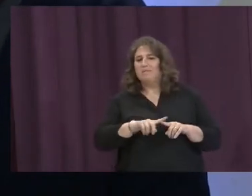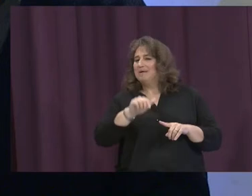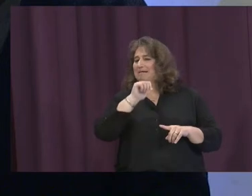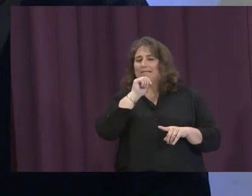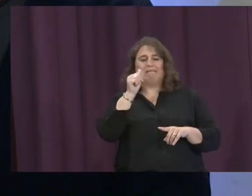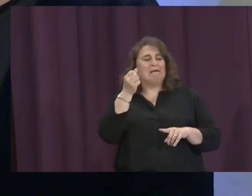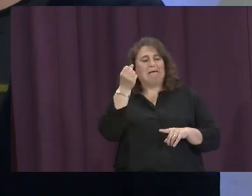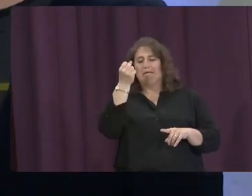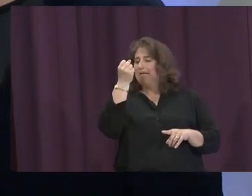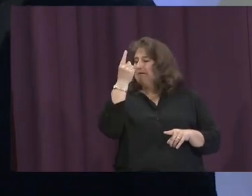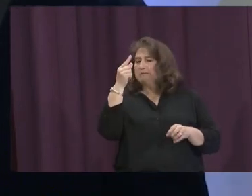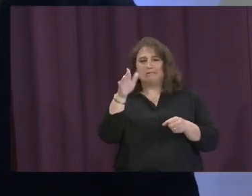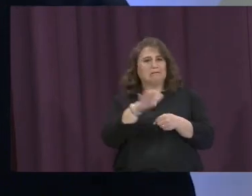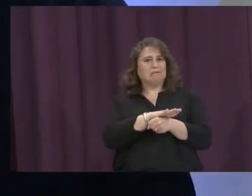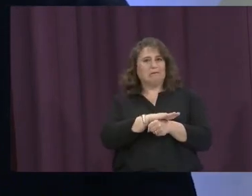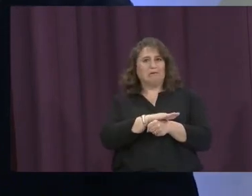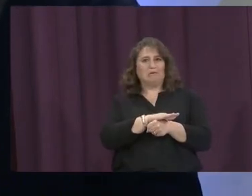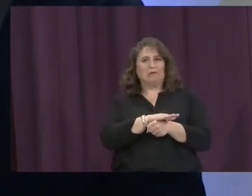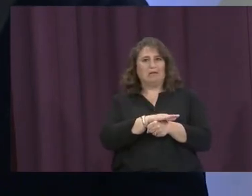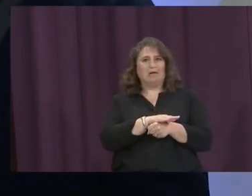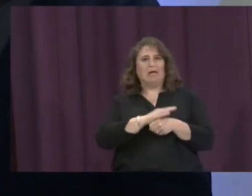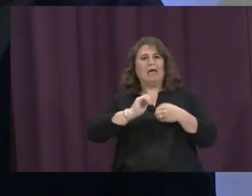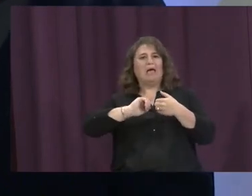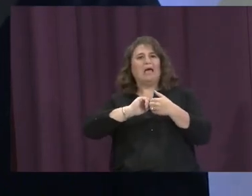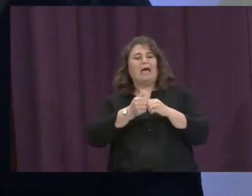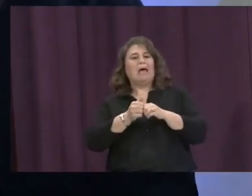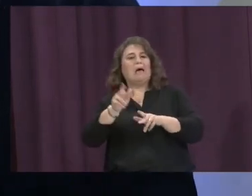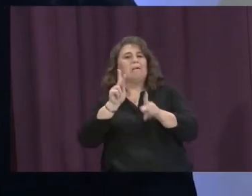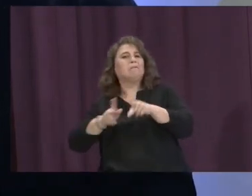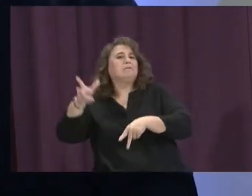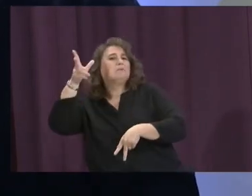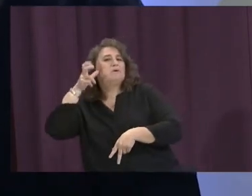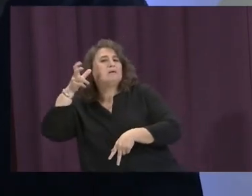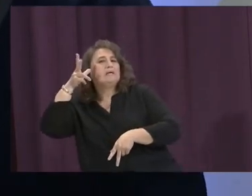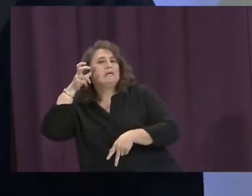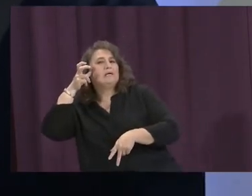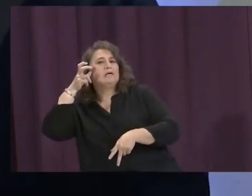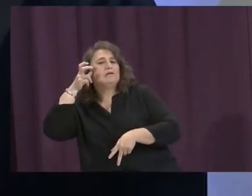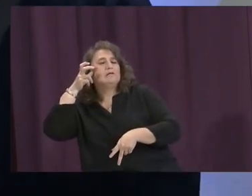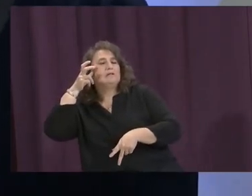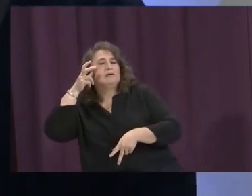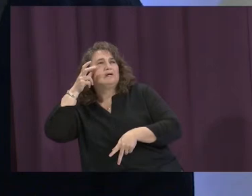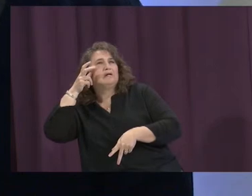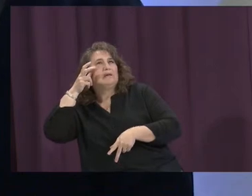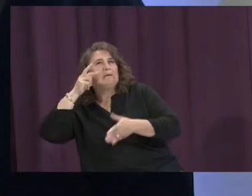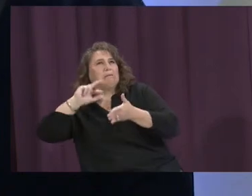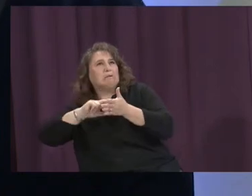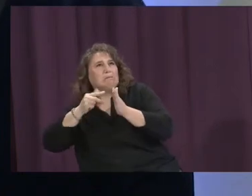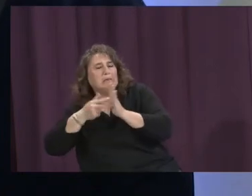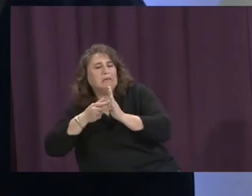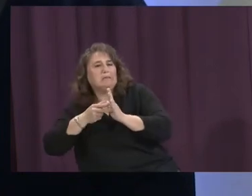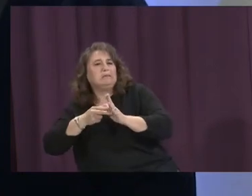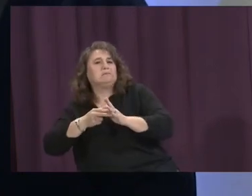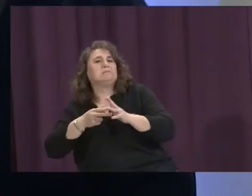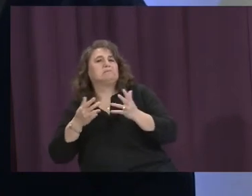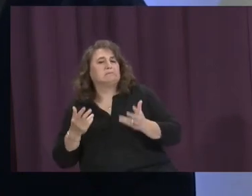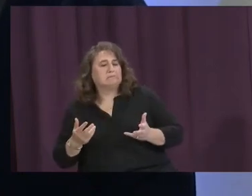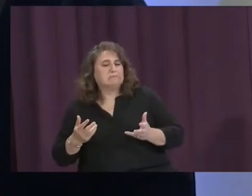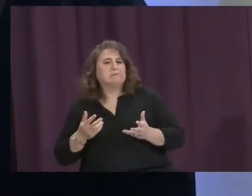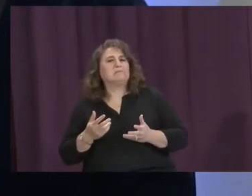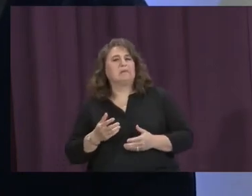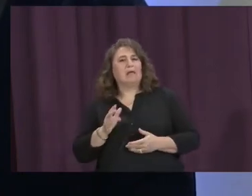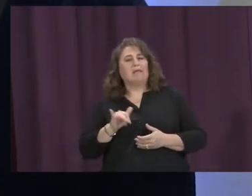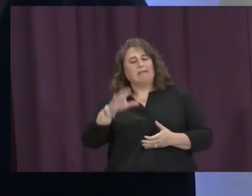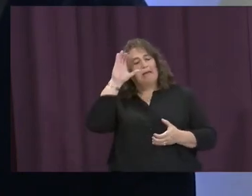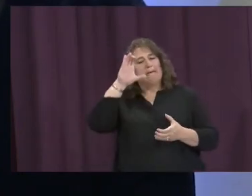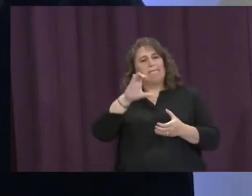how they're being heard and what those words mean. And, um, and that's something I think